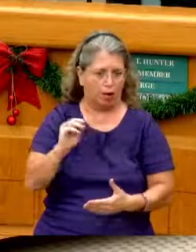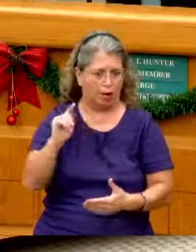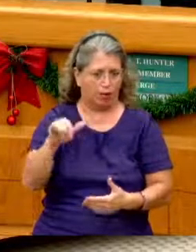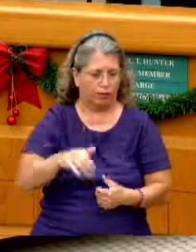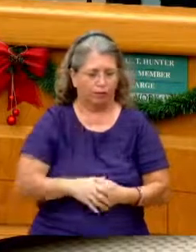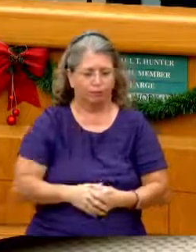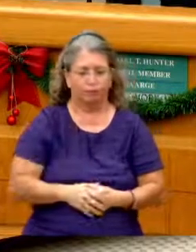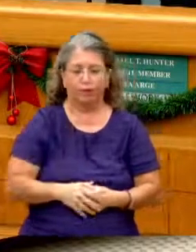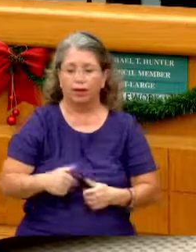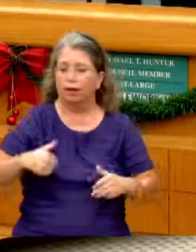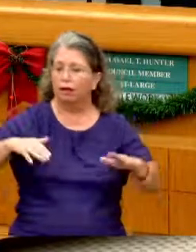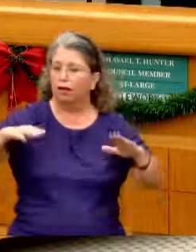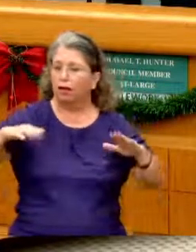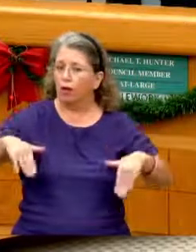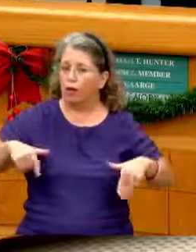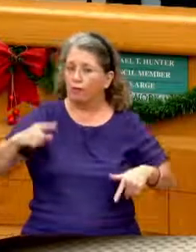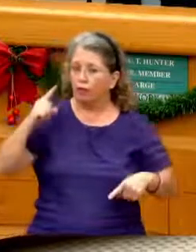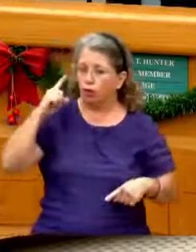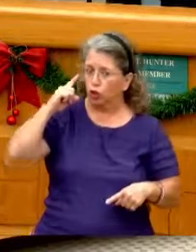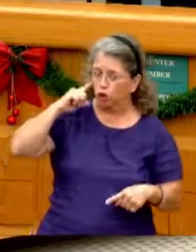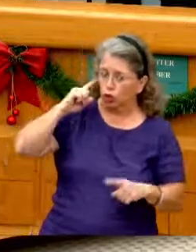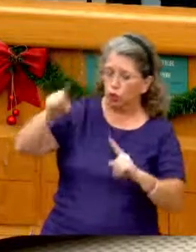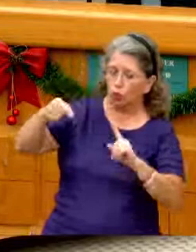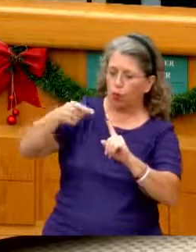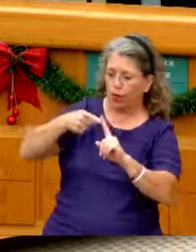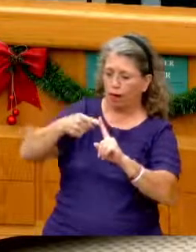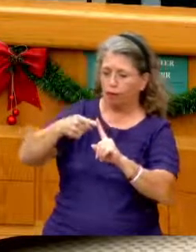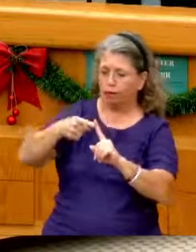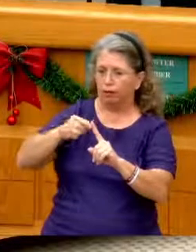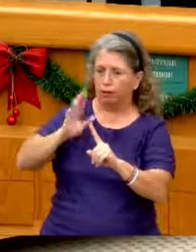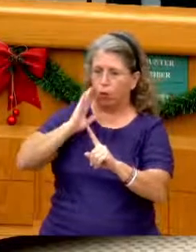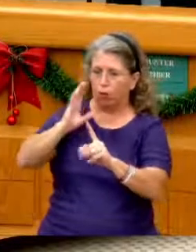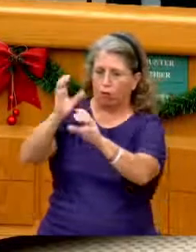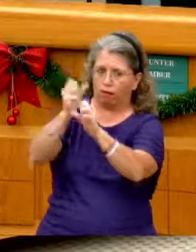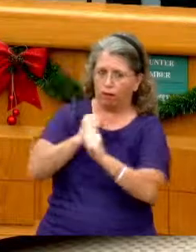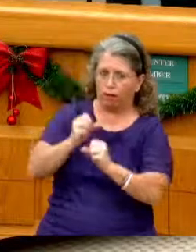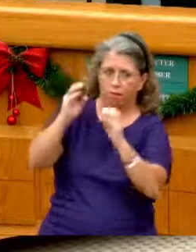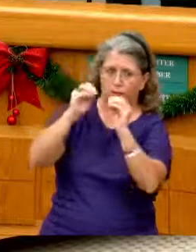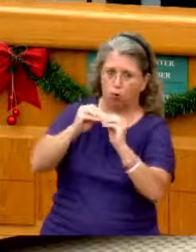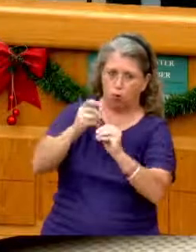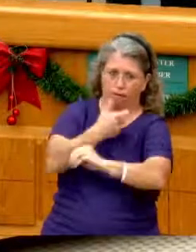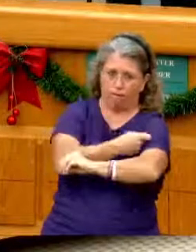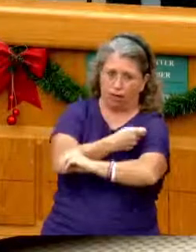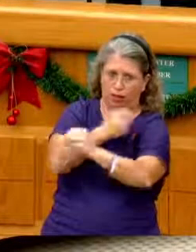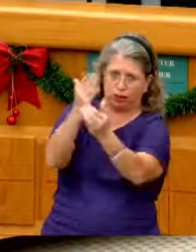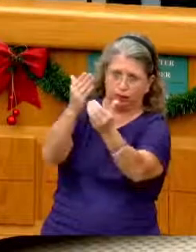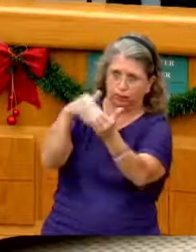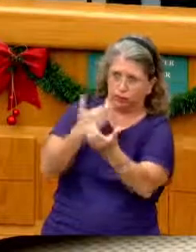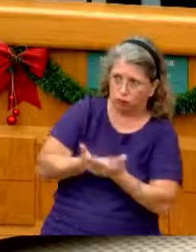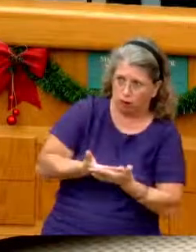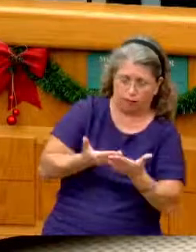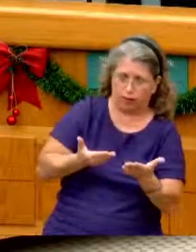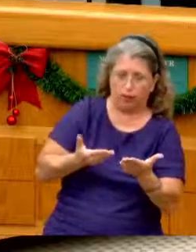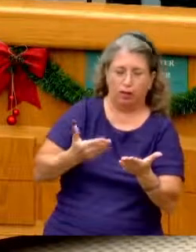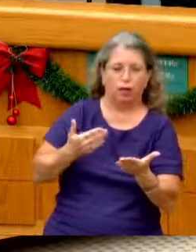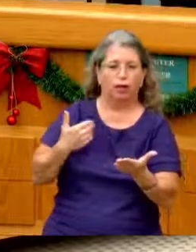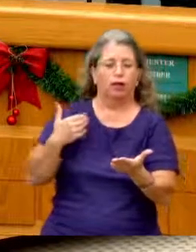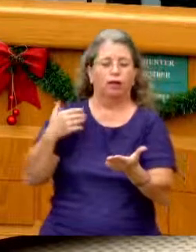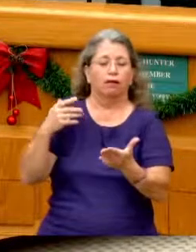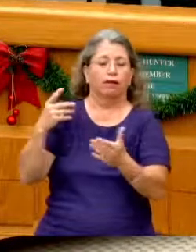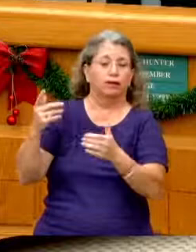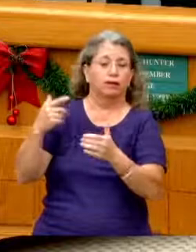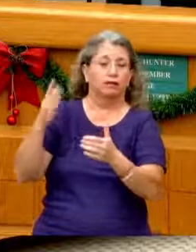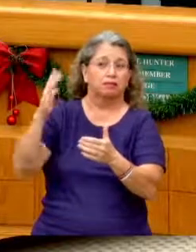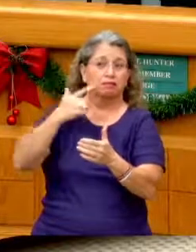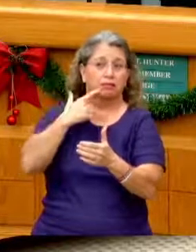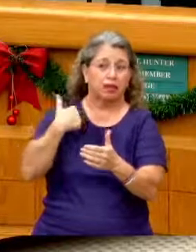news of when or how much more vaccines we will be receiving. We were told by the state that the first week in January